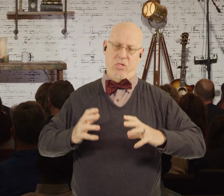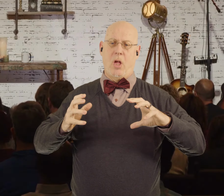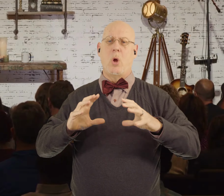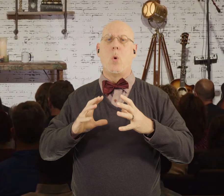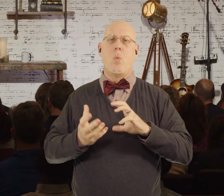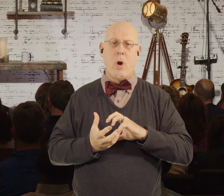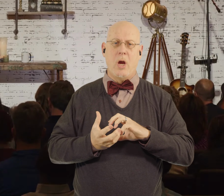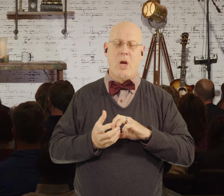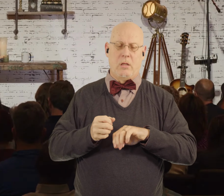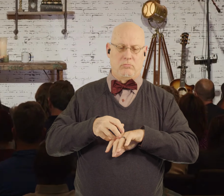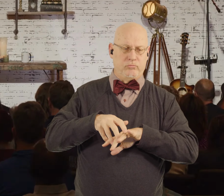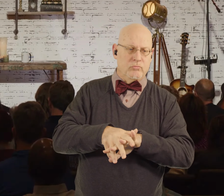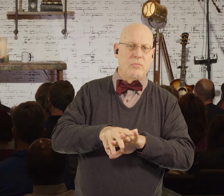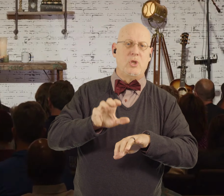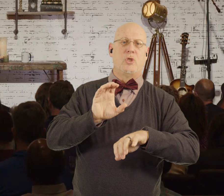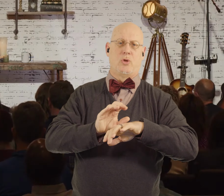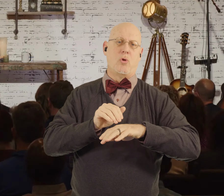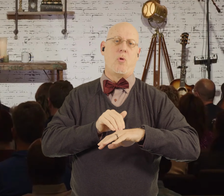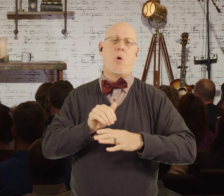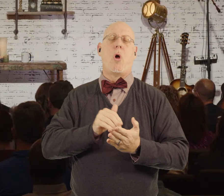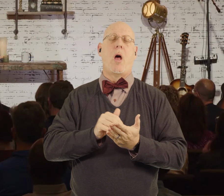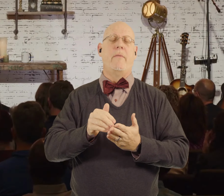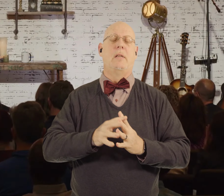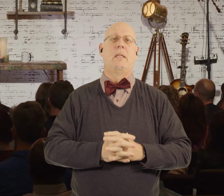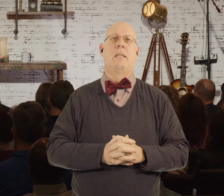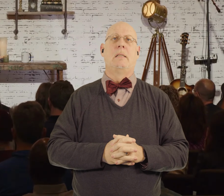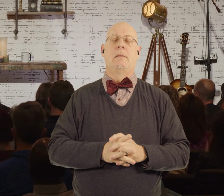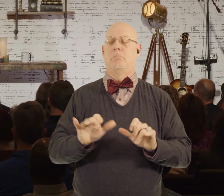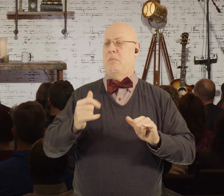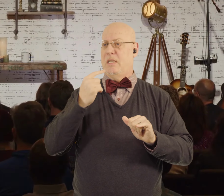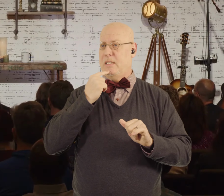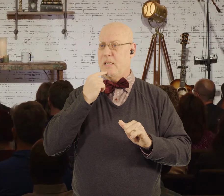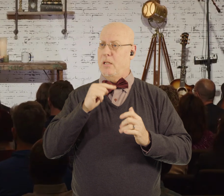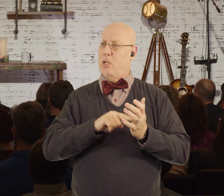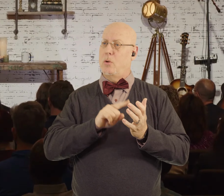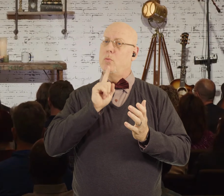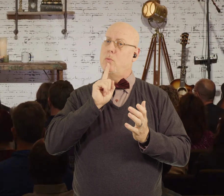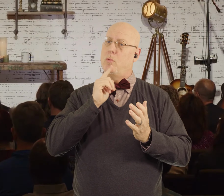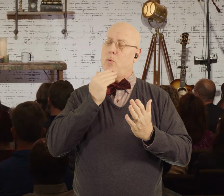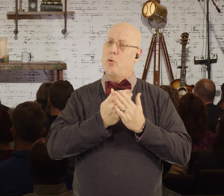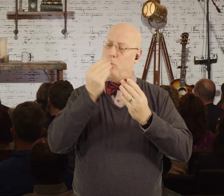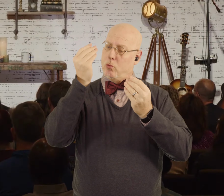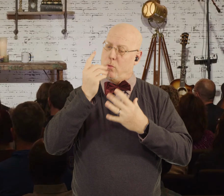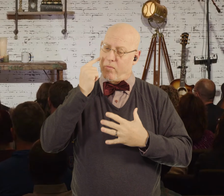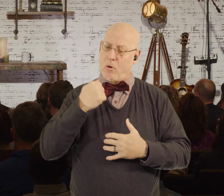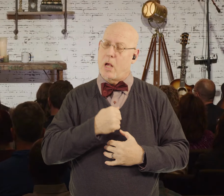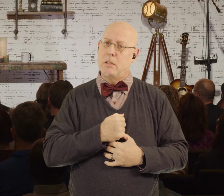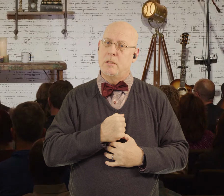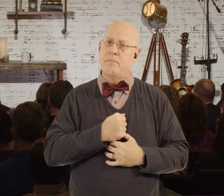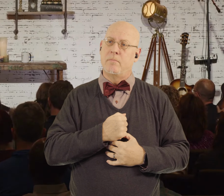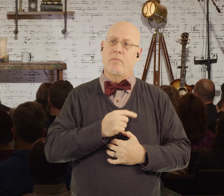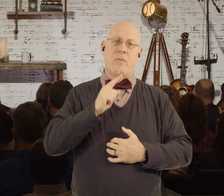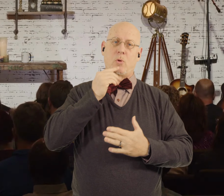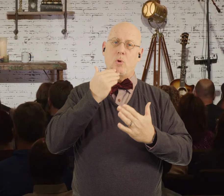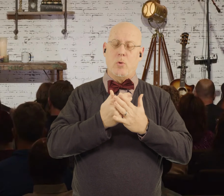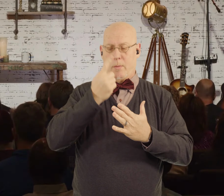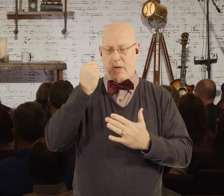this broken and jacked up world that infiltrates the church oftentimes. And like I already said, that's really good news for